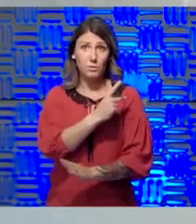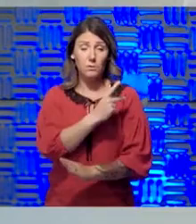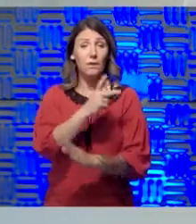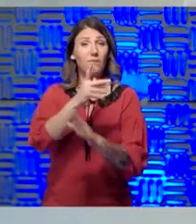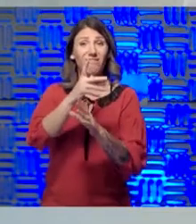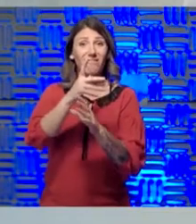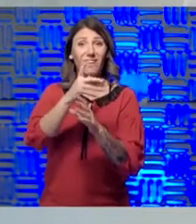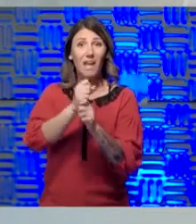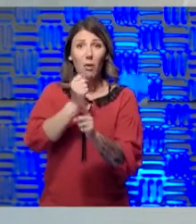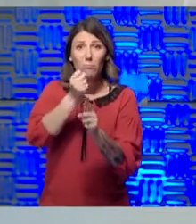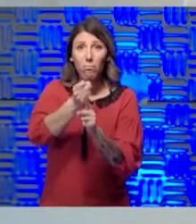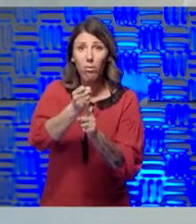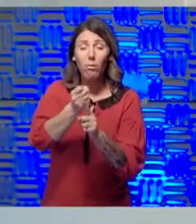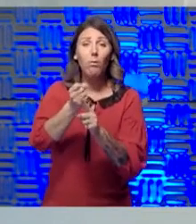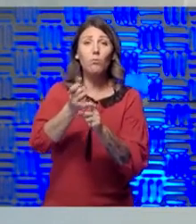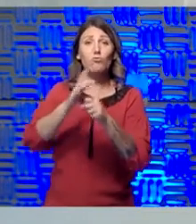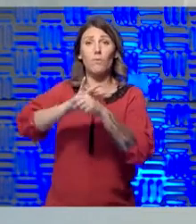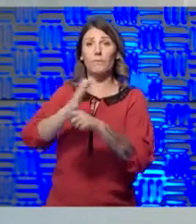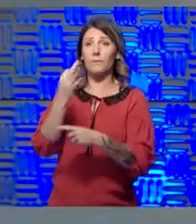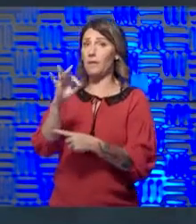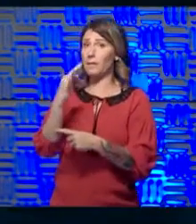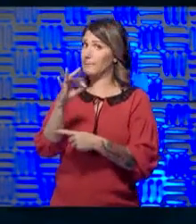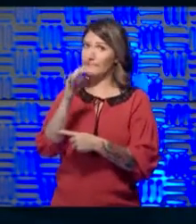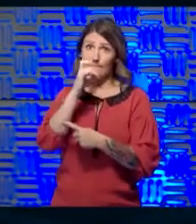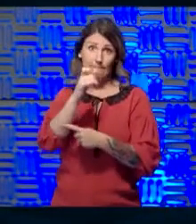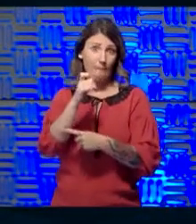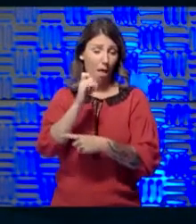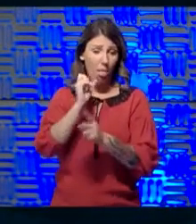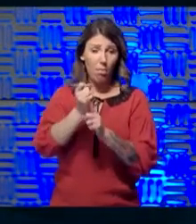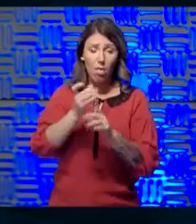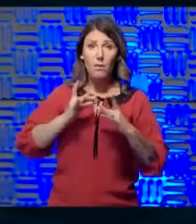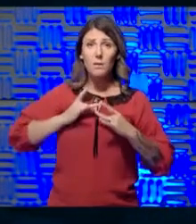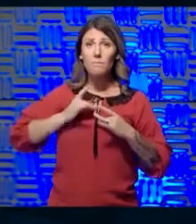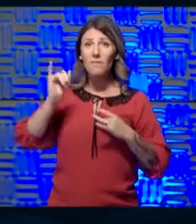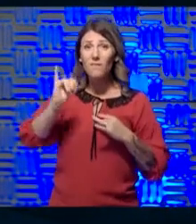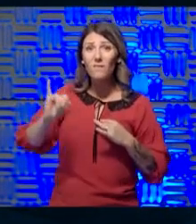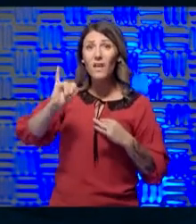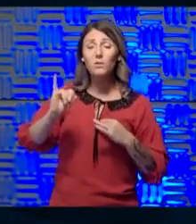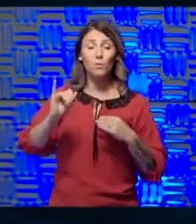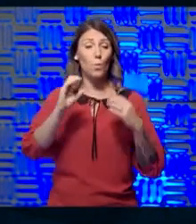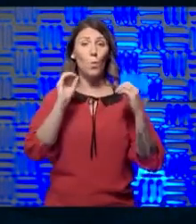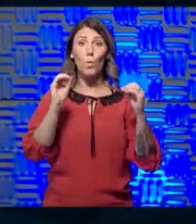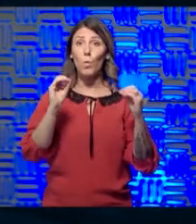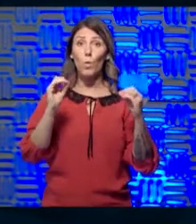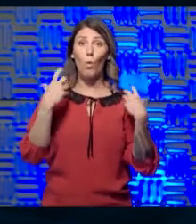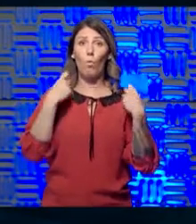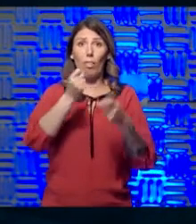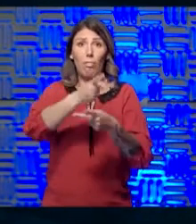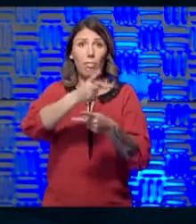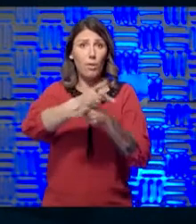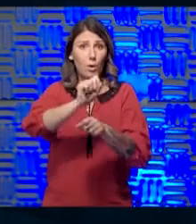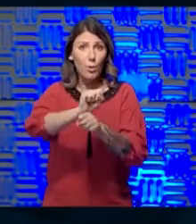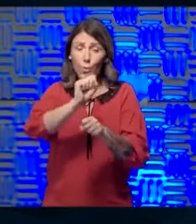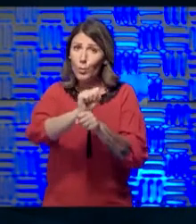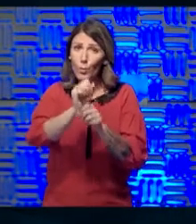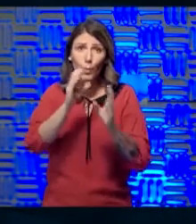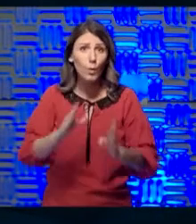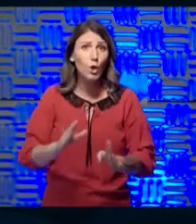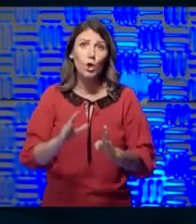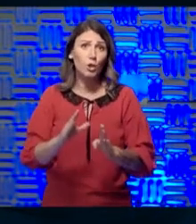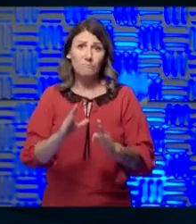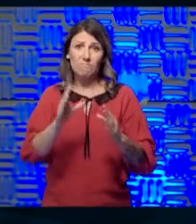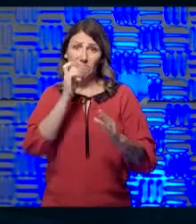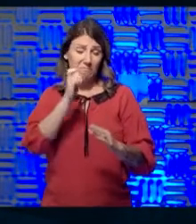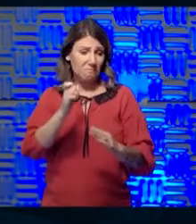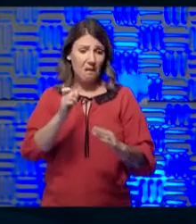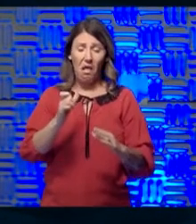the infection or gotten the infection. We've not had any healthcare workers within our area get them from a patient transmission. So all